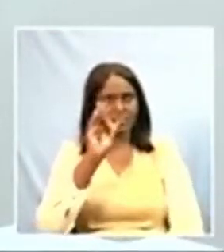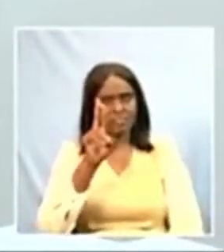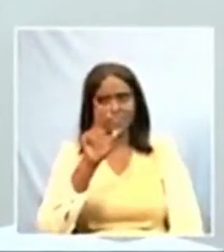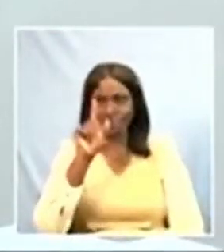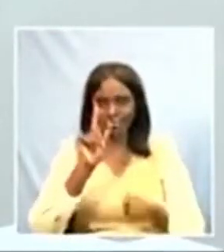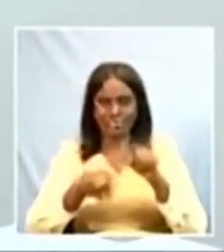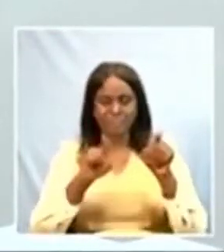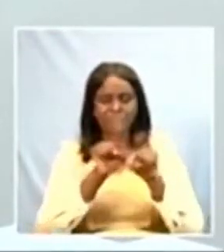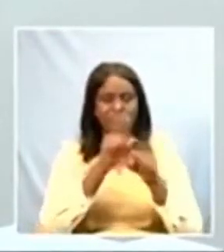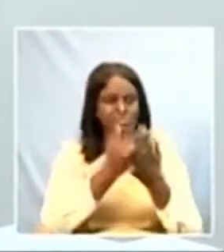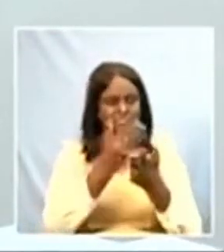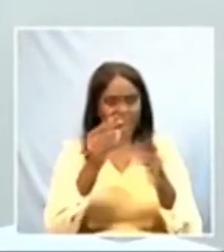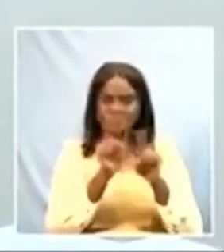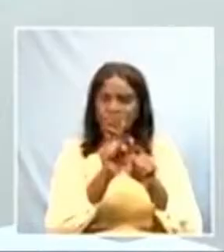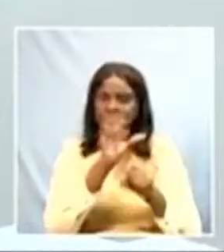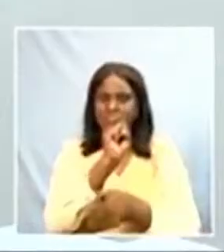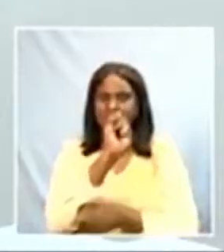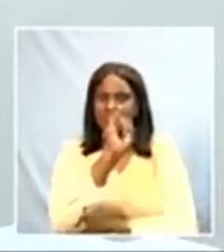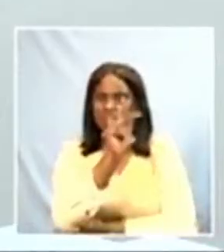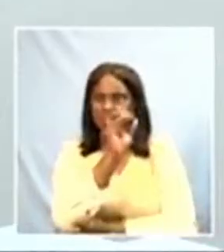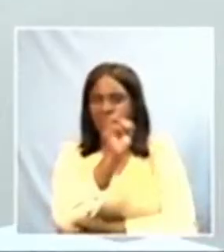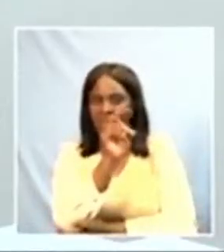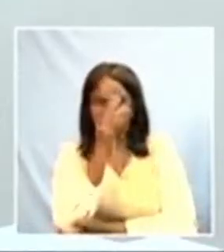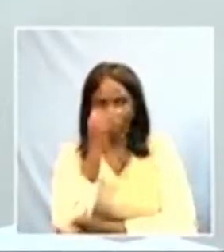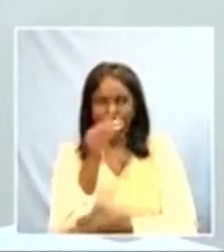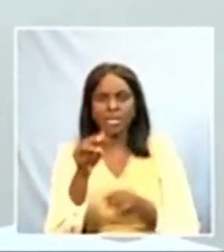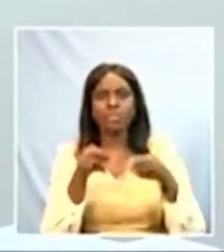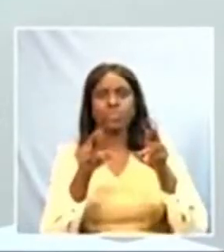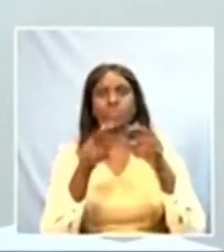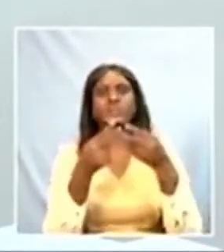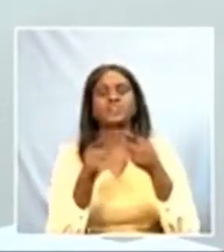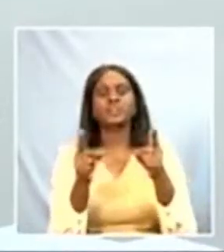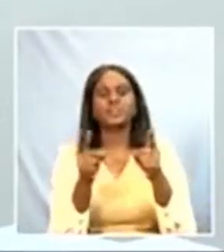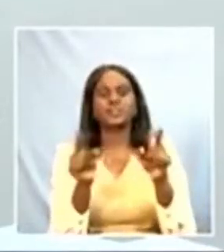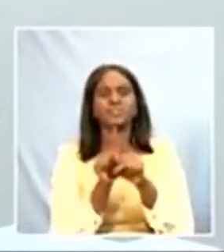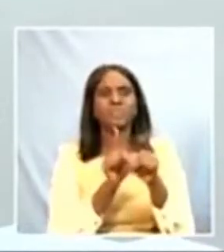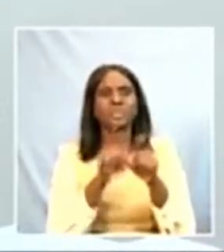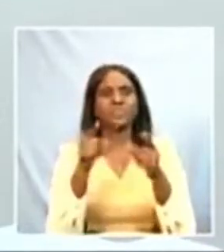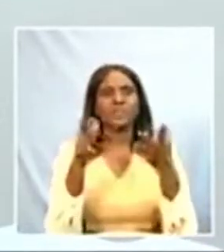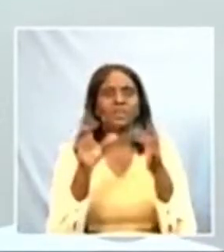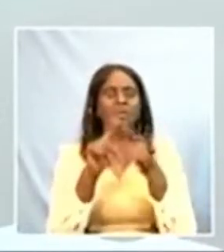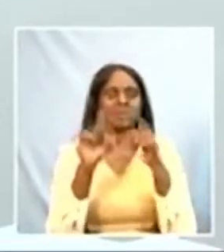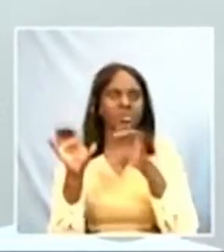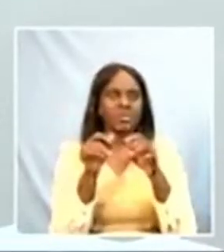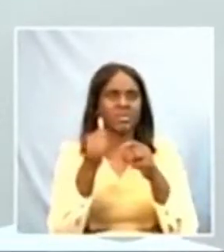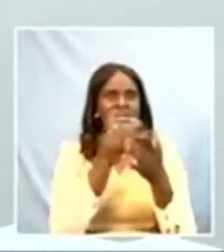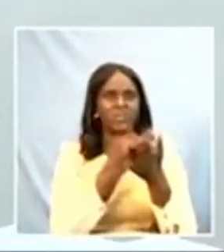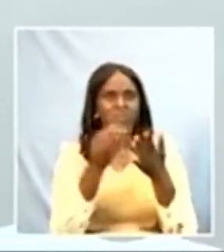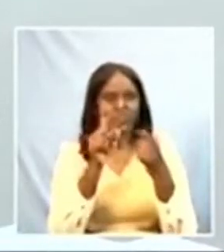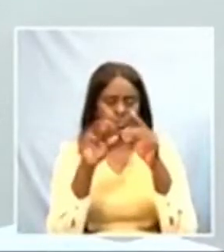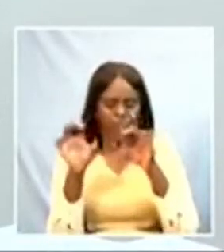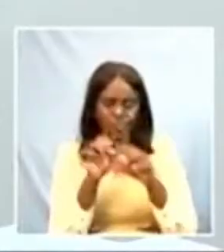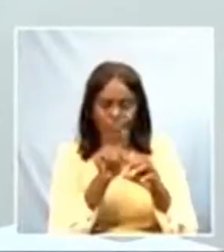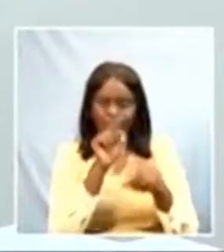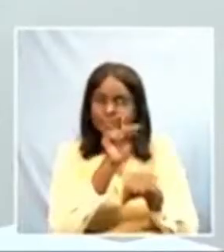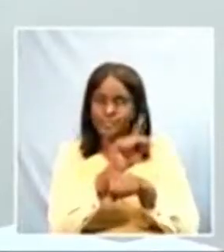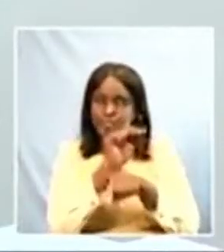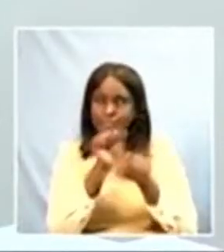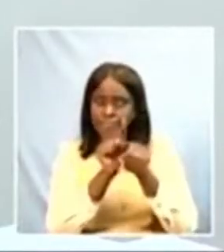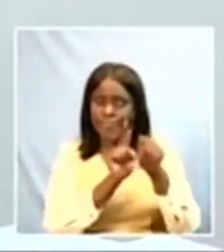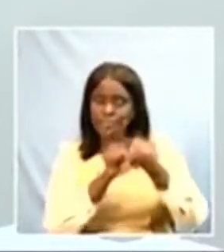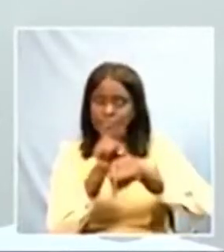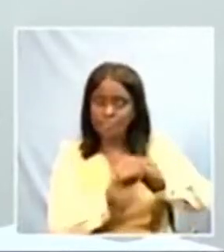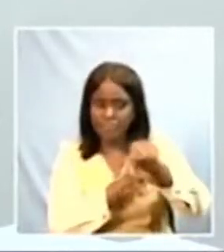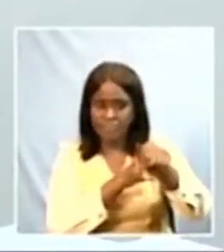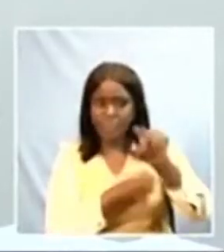in SIKONGO, because the terrain is different, and you are allowed to do that. You failed to do that. The project is taking long. This